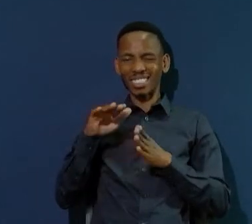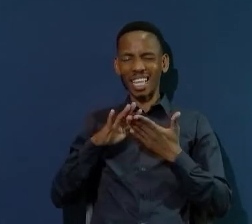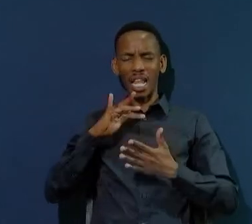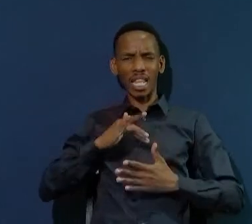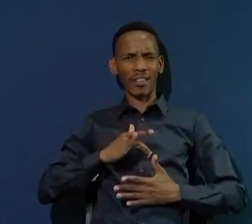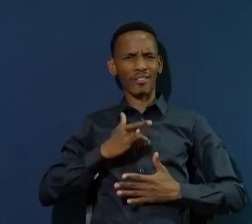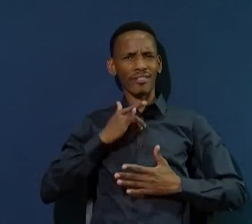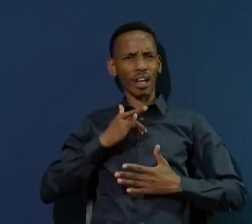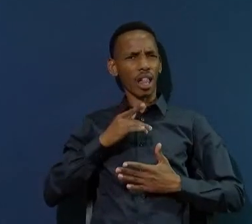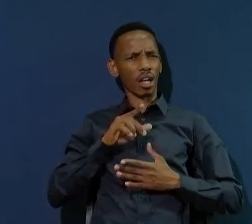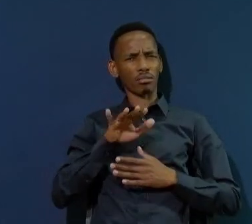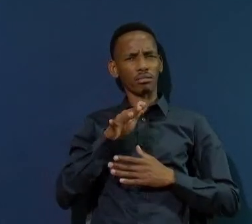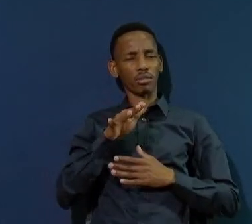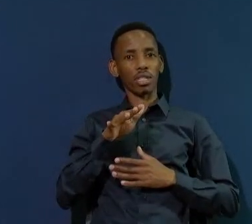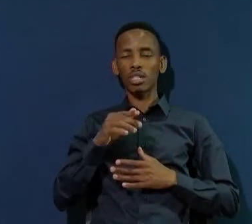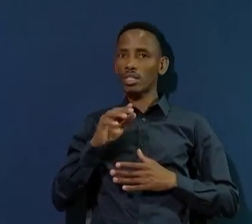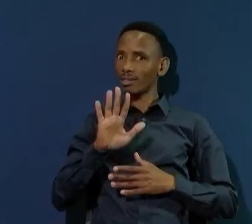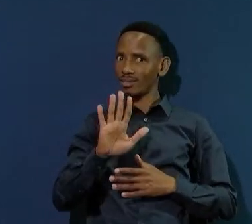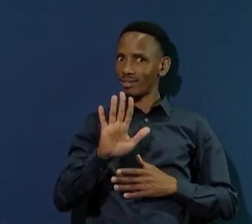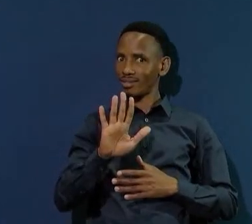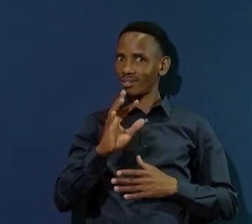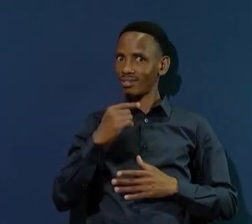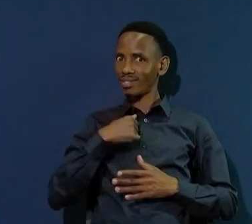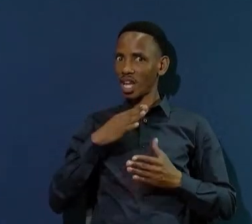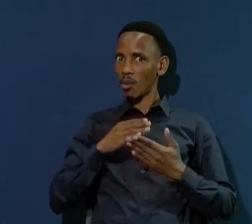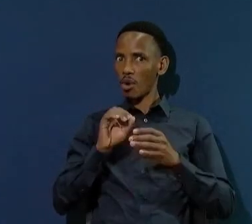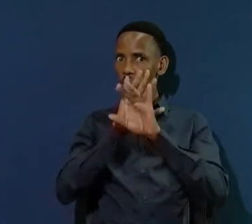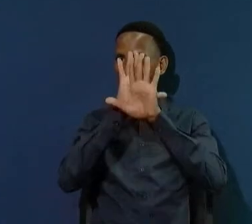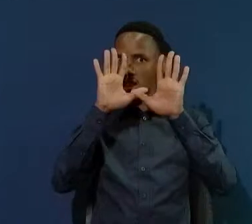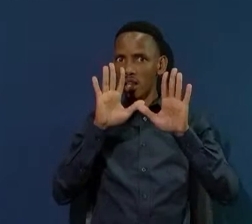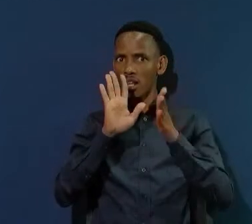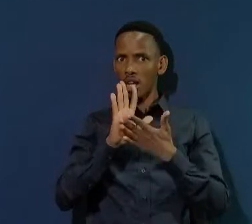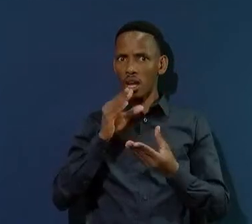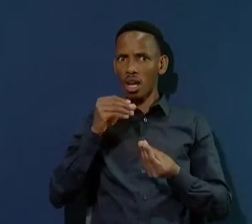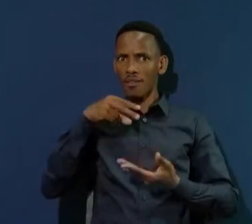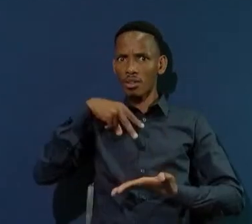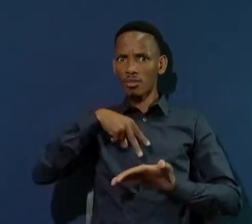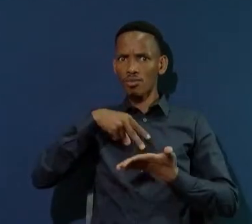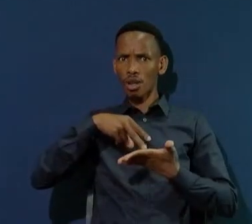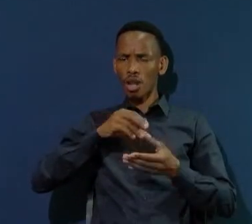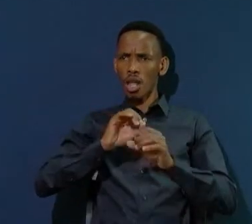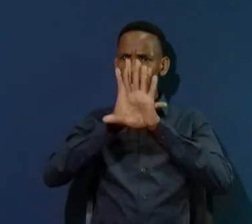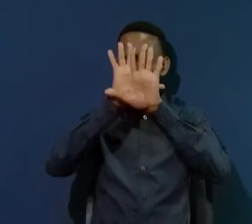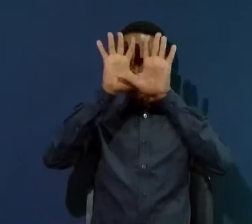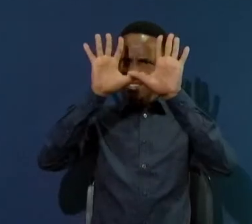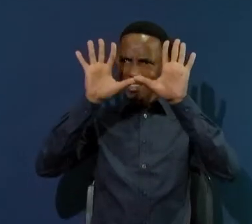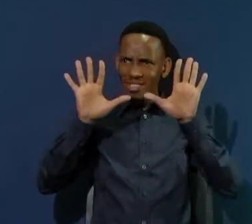you to have a stance on this one, a position. Yes.